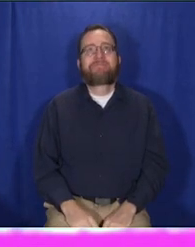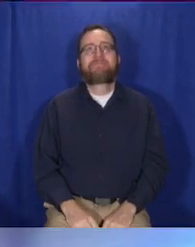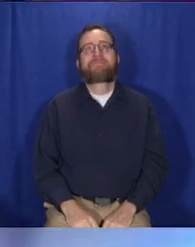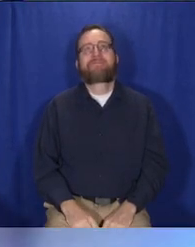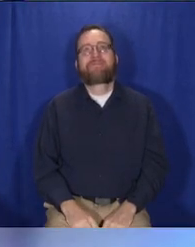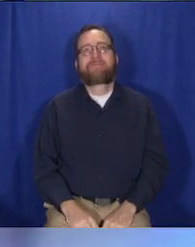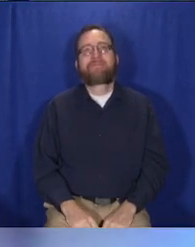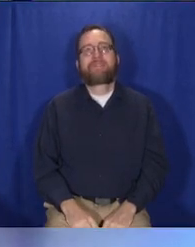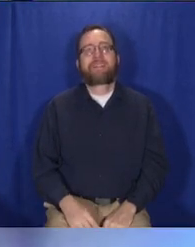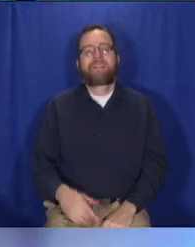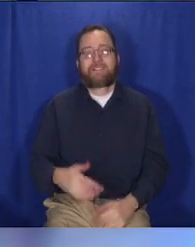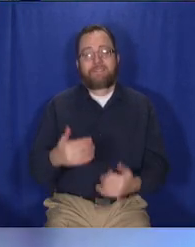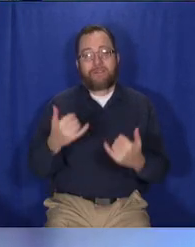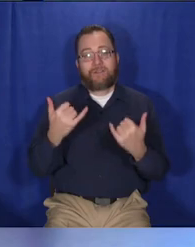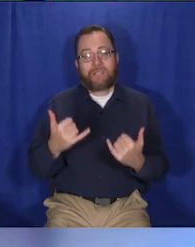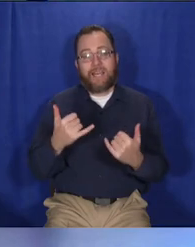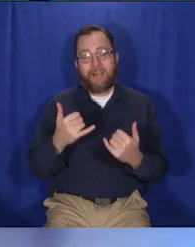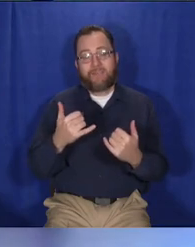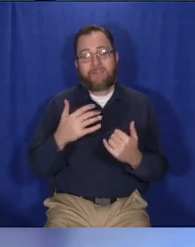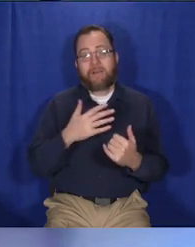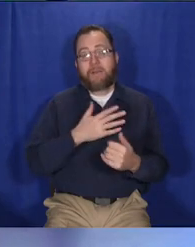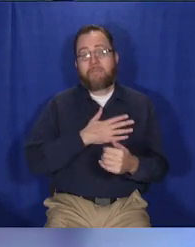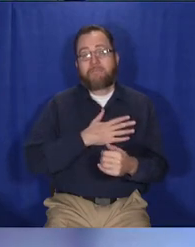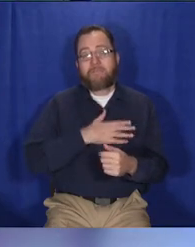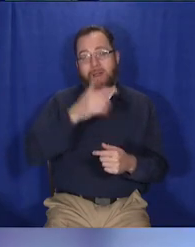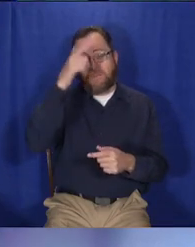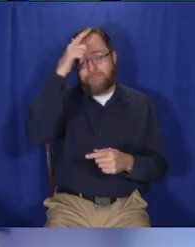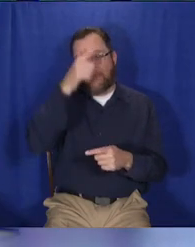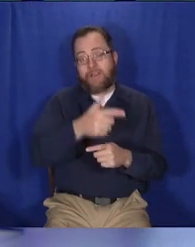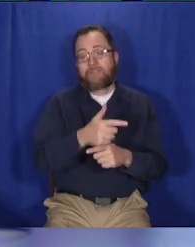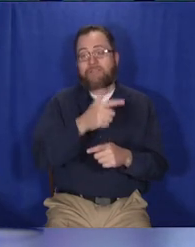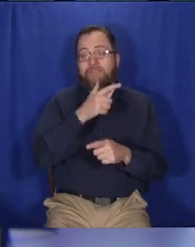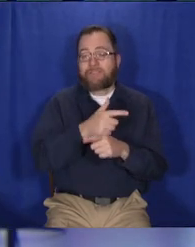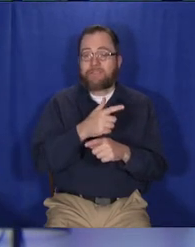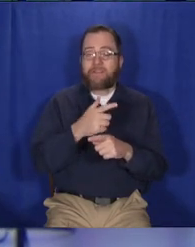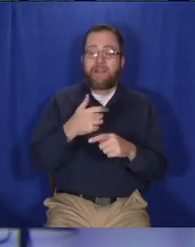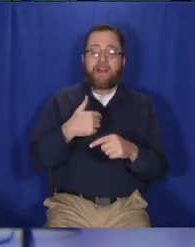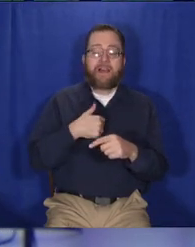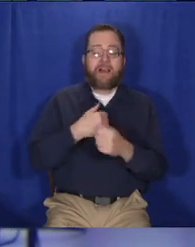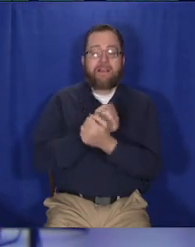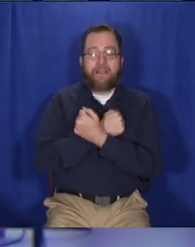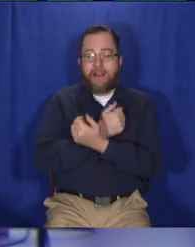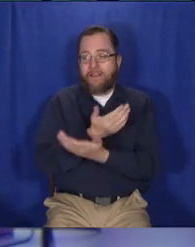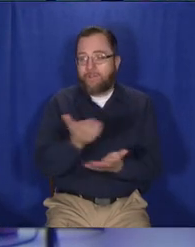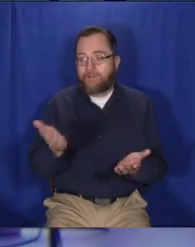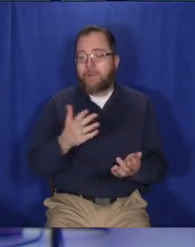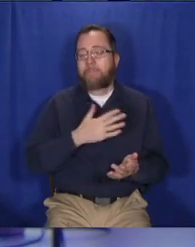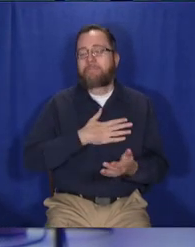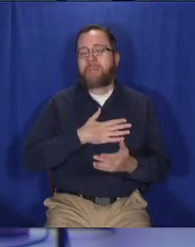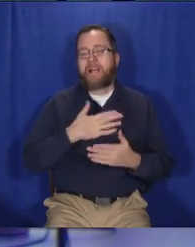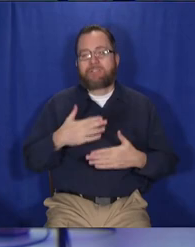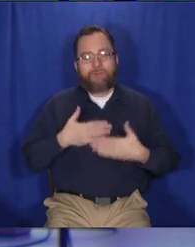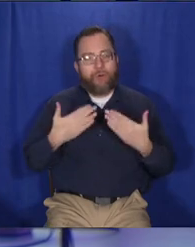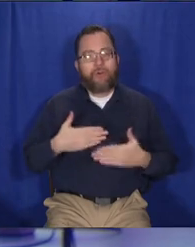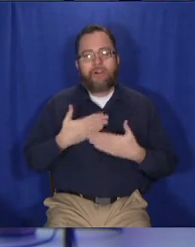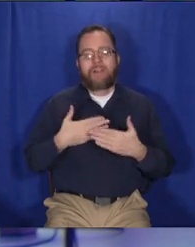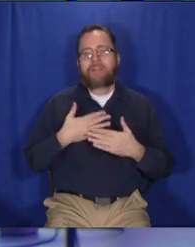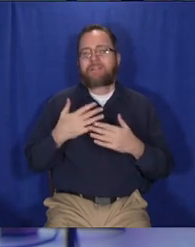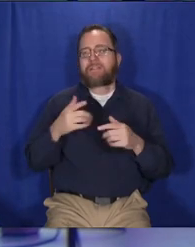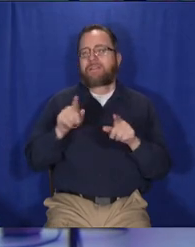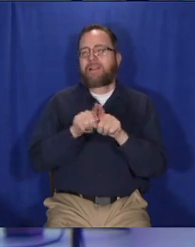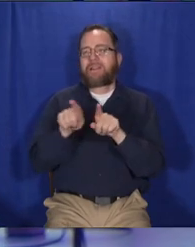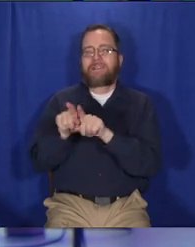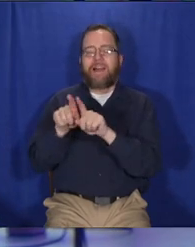1. Therefore, my brothers, whom I love and long for, my joy and crown,